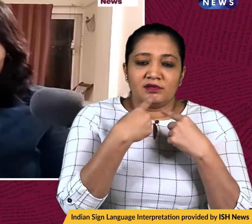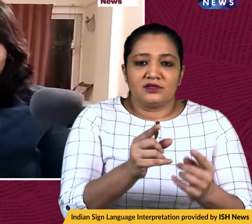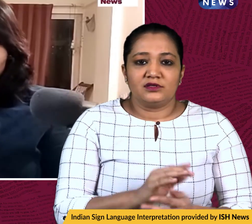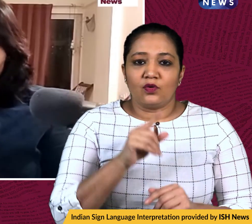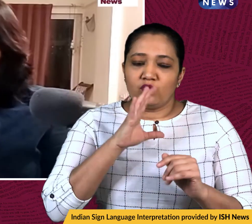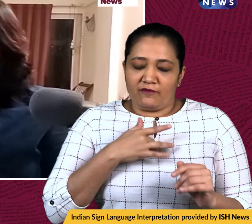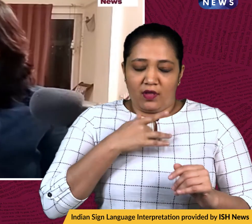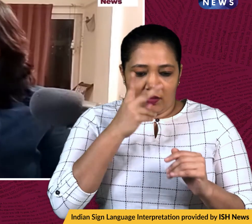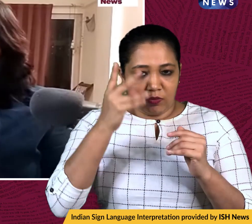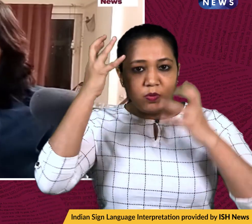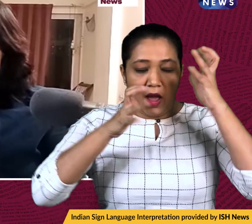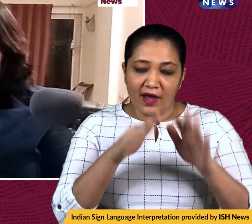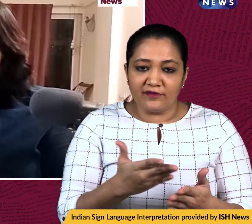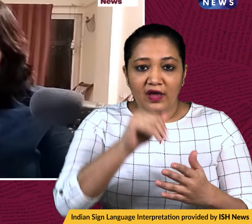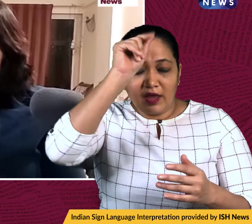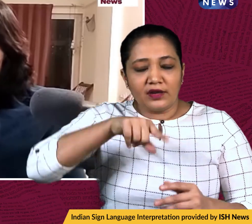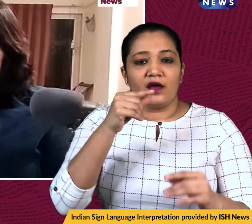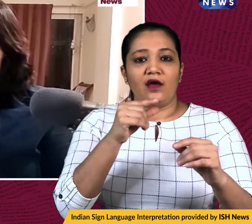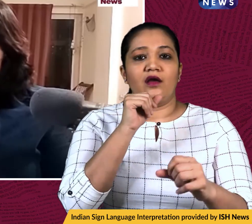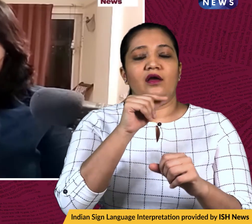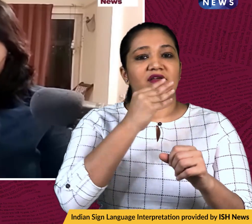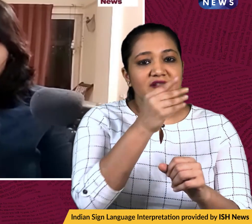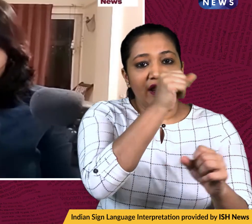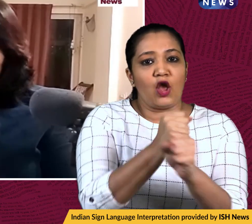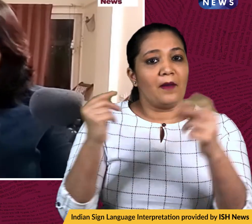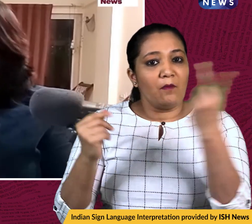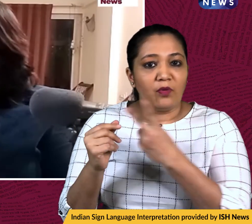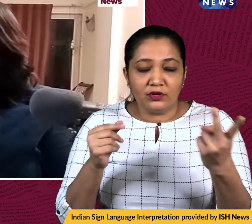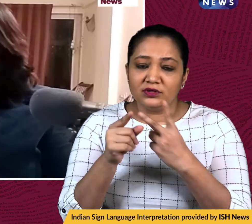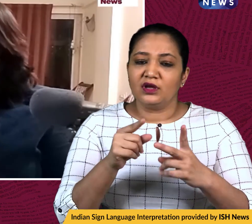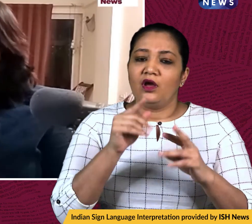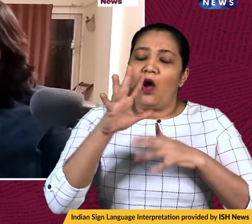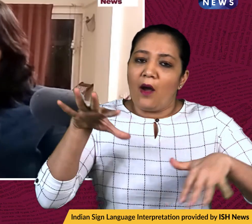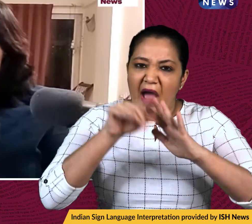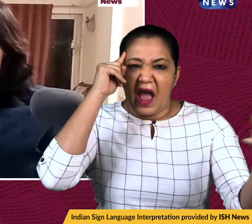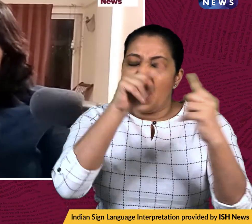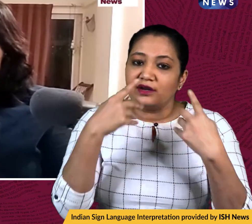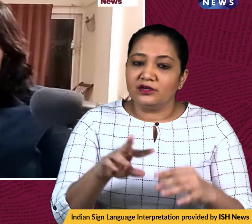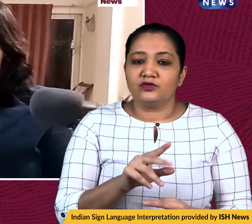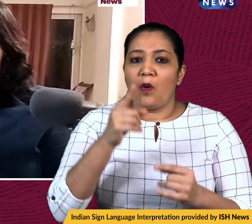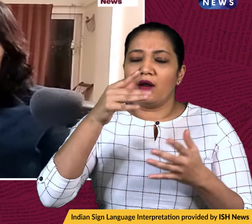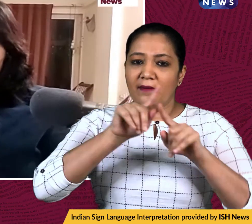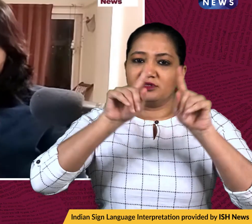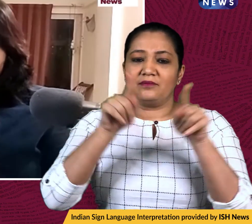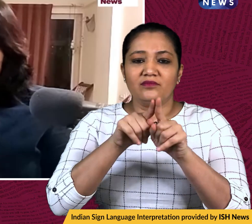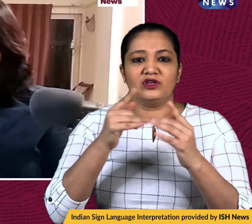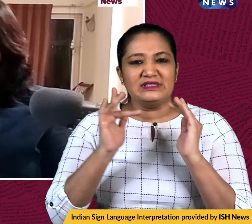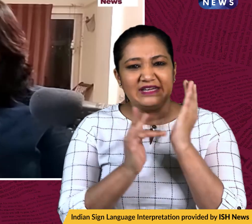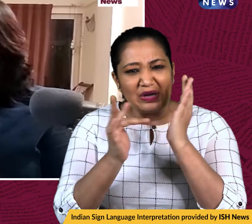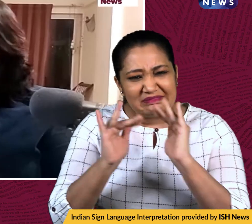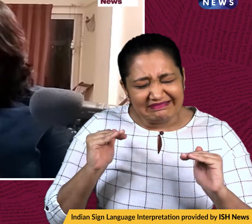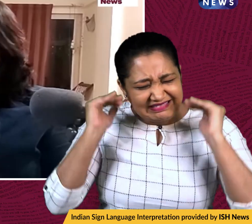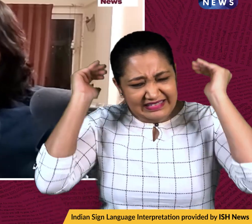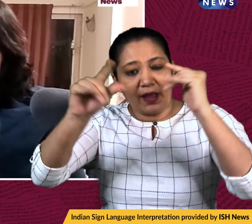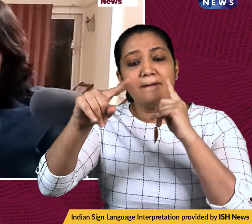claims made in the report that the Indian and Israeli governments, and I quote, had agreed on the sale of a package of